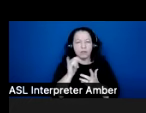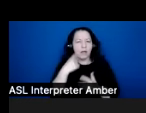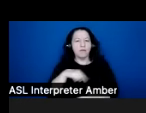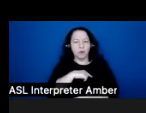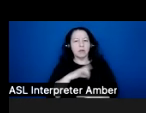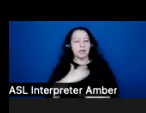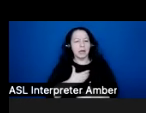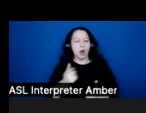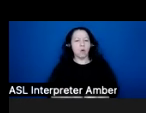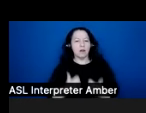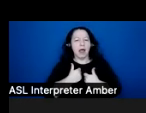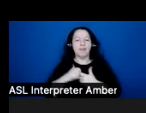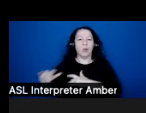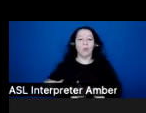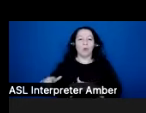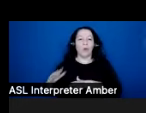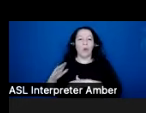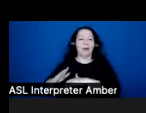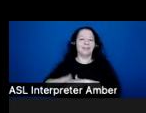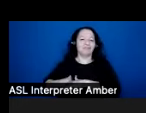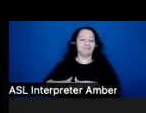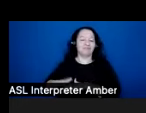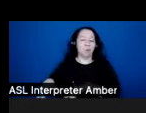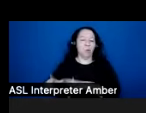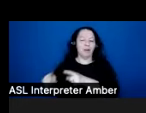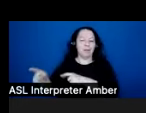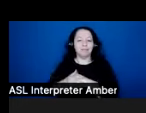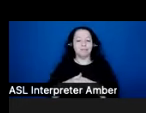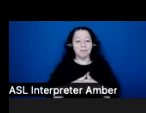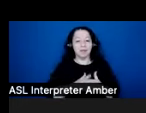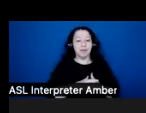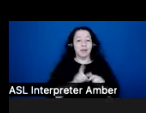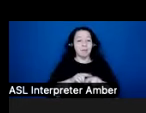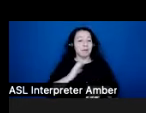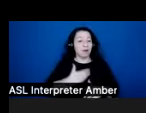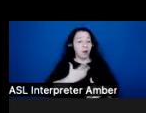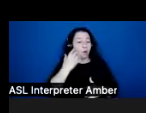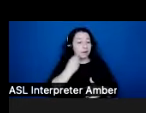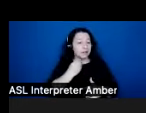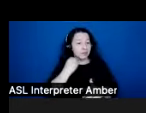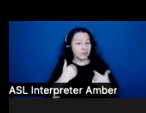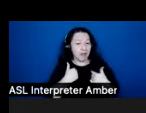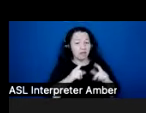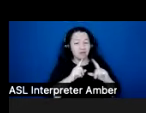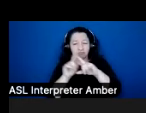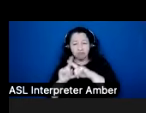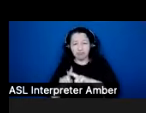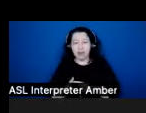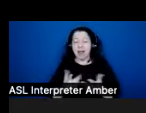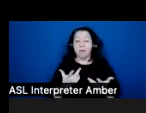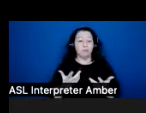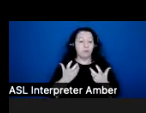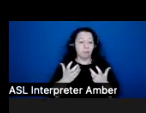Understand sexual harassment differently based on our experiences. But I would love to hear from